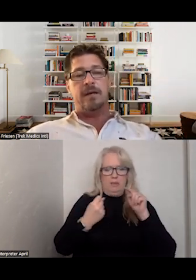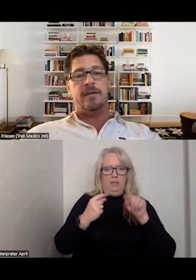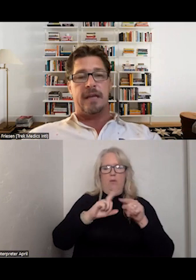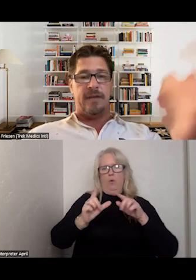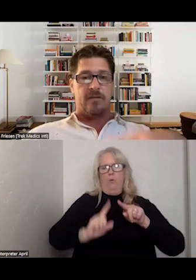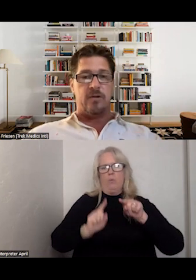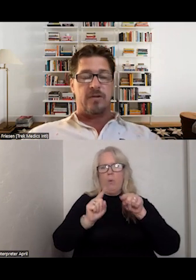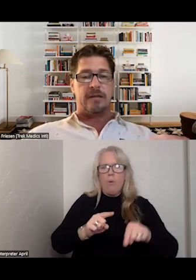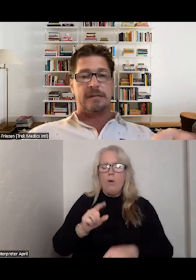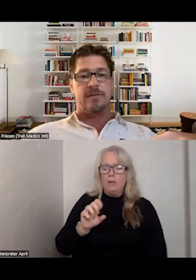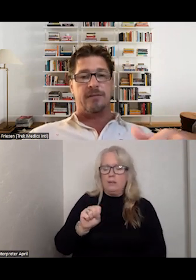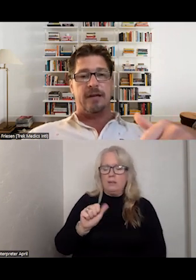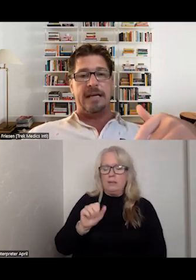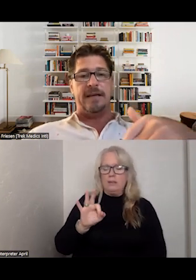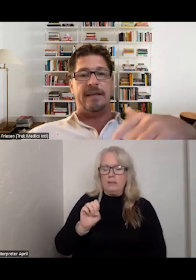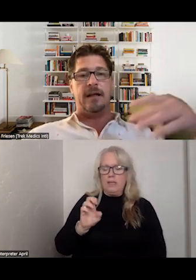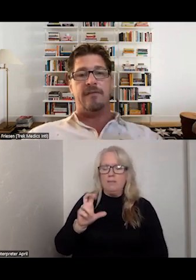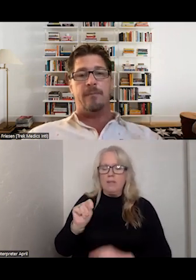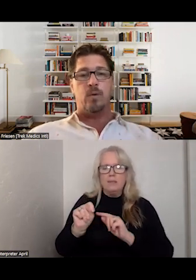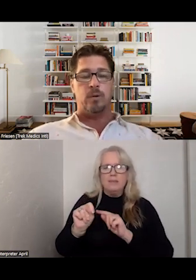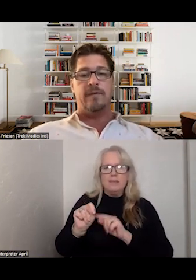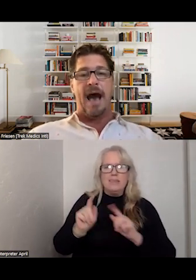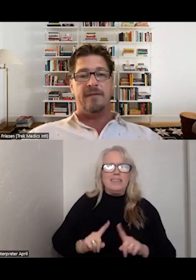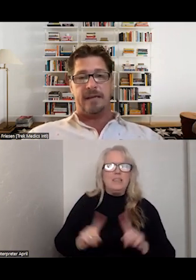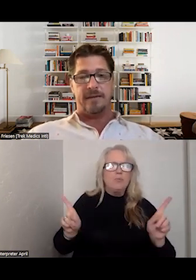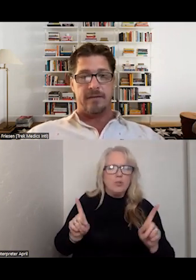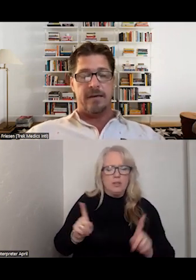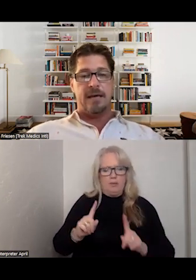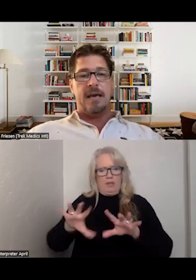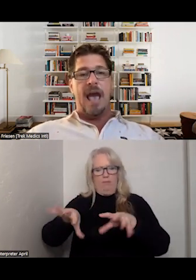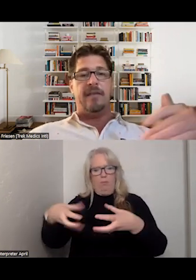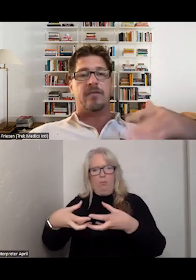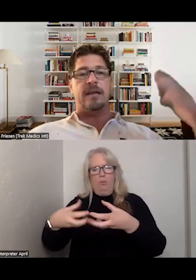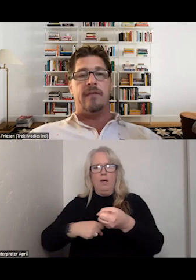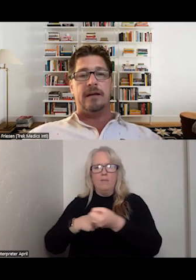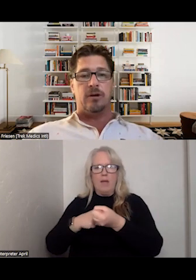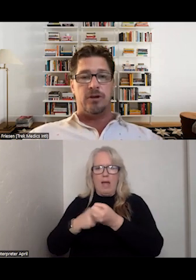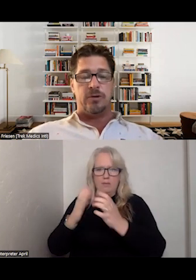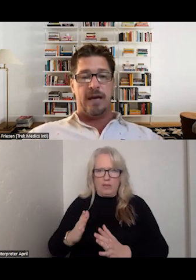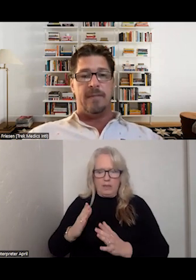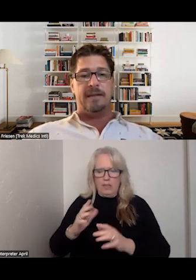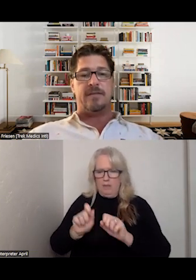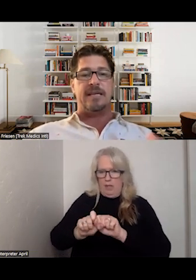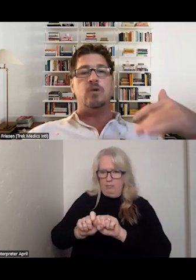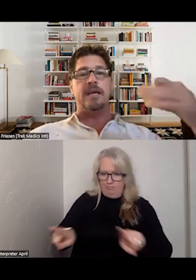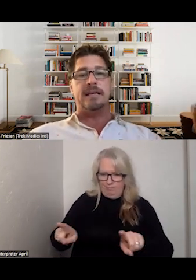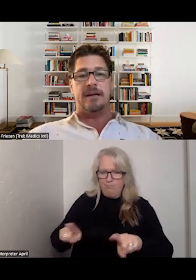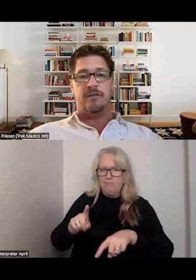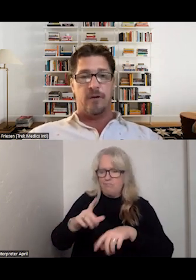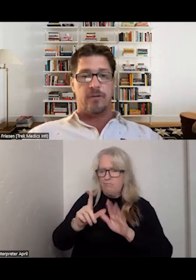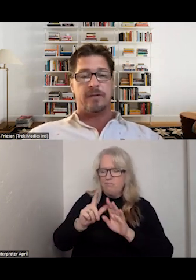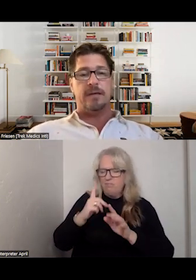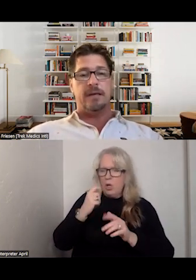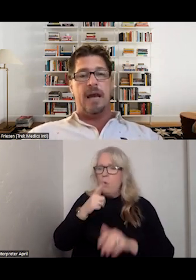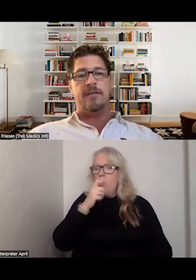go. SafeNest uses it a little different in that they'll have a pool of advocates, and they'll send out the alert to them to see who can get